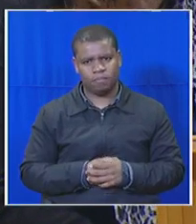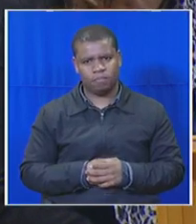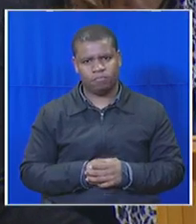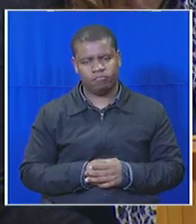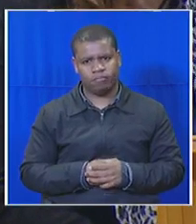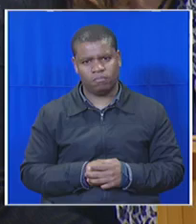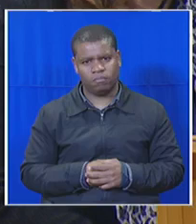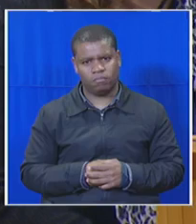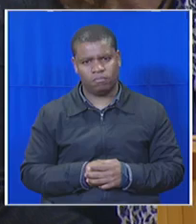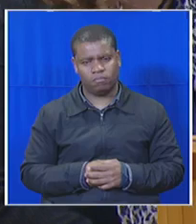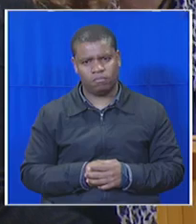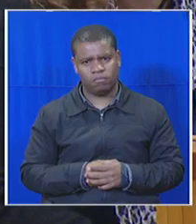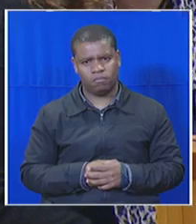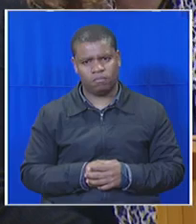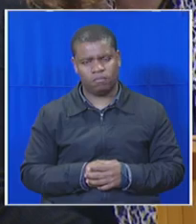sikhulume